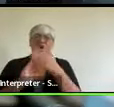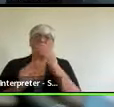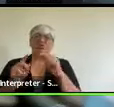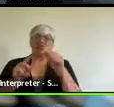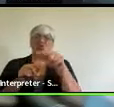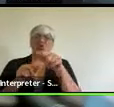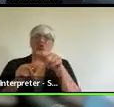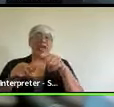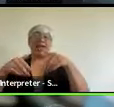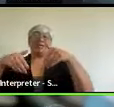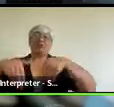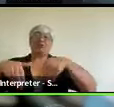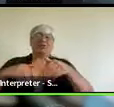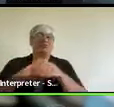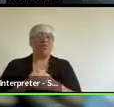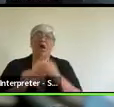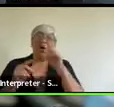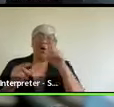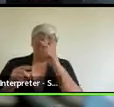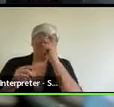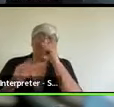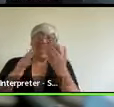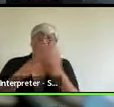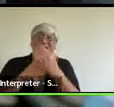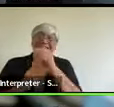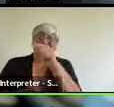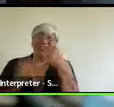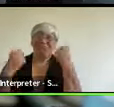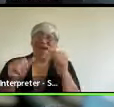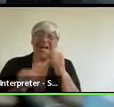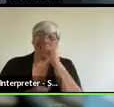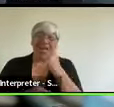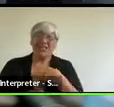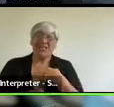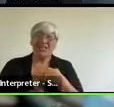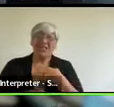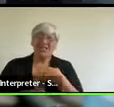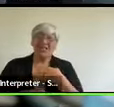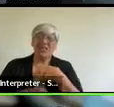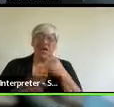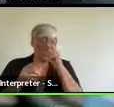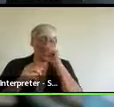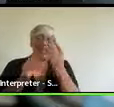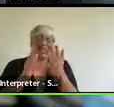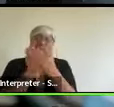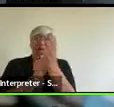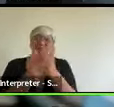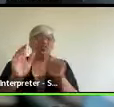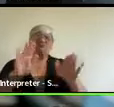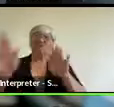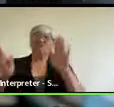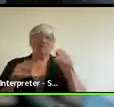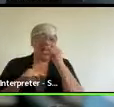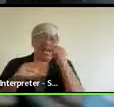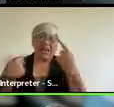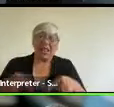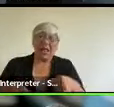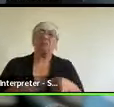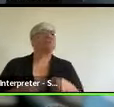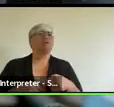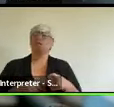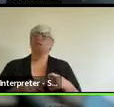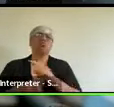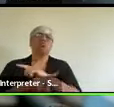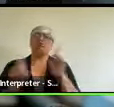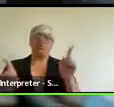latest exhibit accessible? Can a blind person, you know, even with some gloves on, feel what's going on? No, the